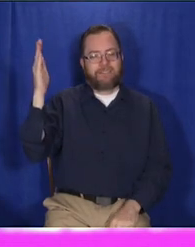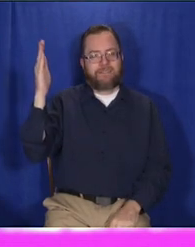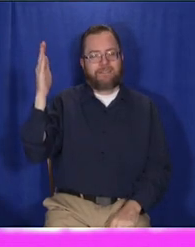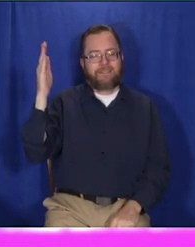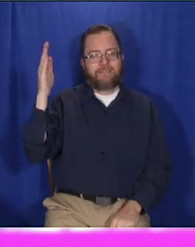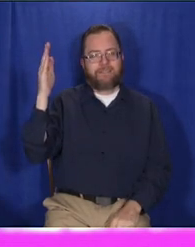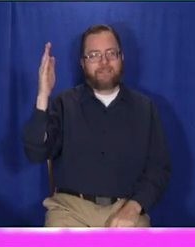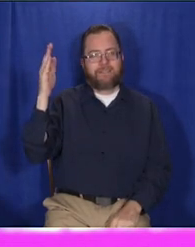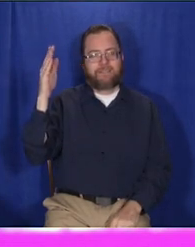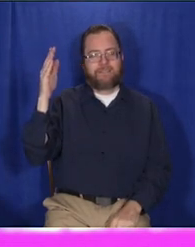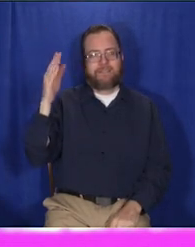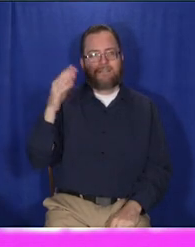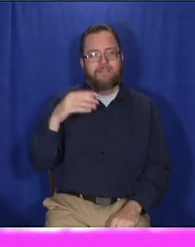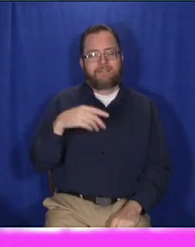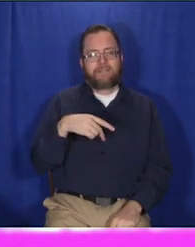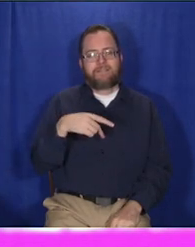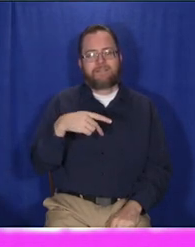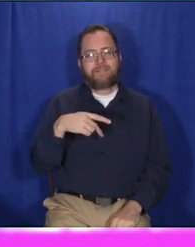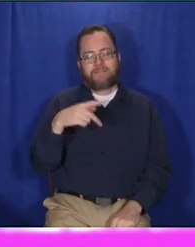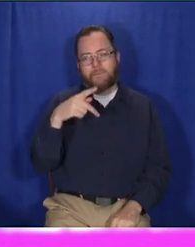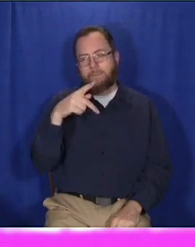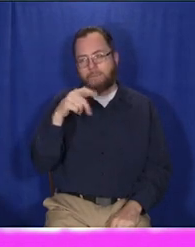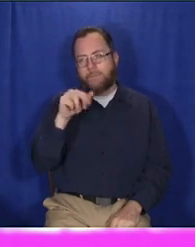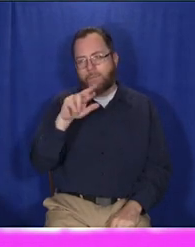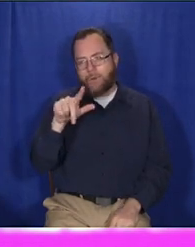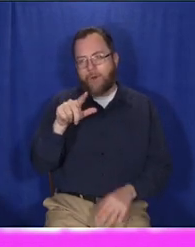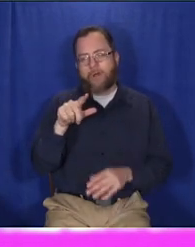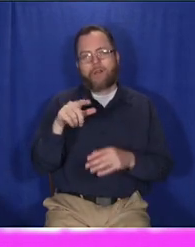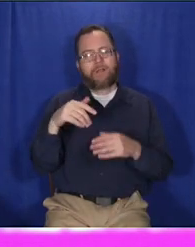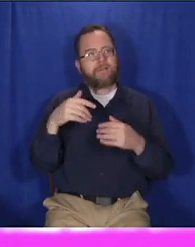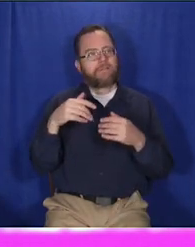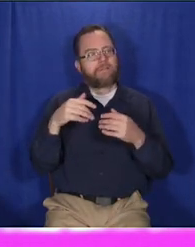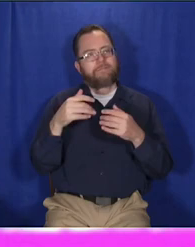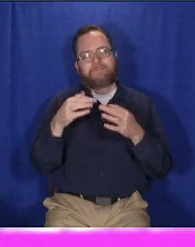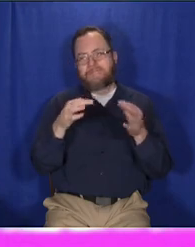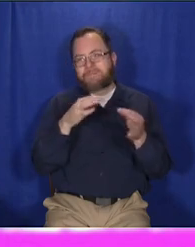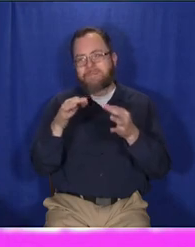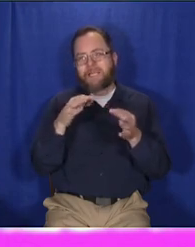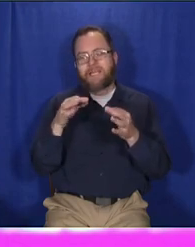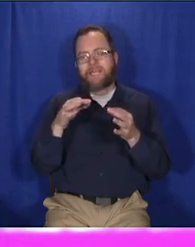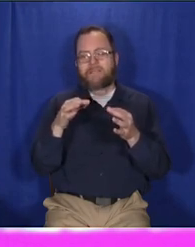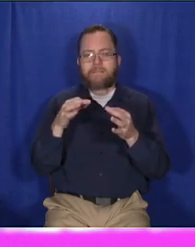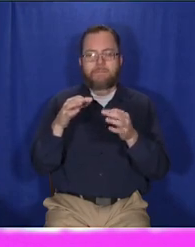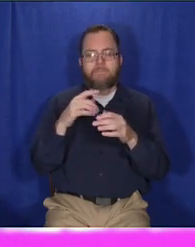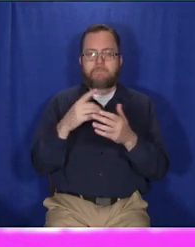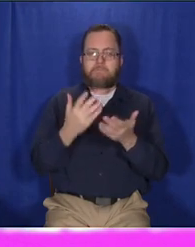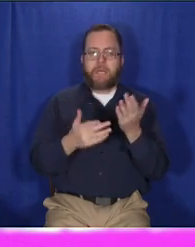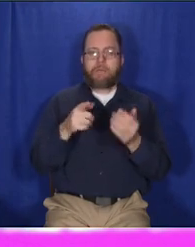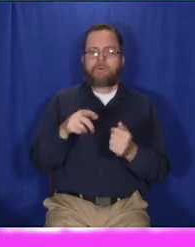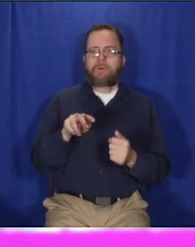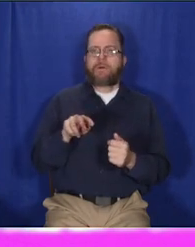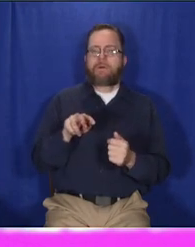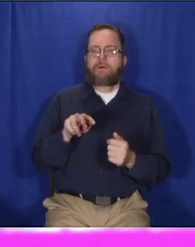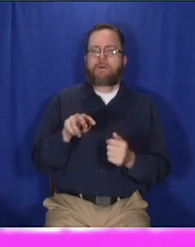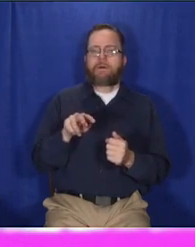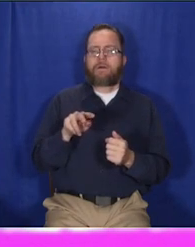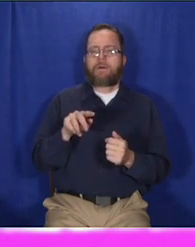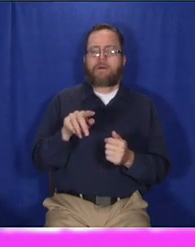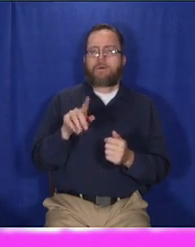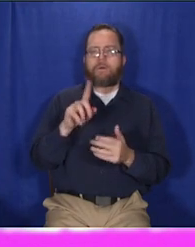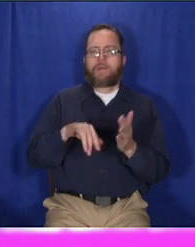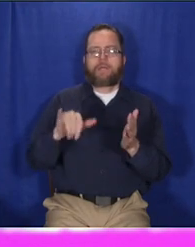either really staggering or really shady. And here's what I mean. Just think about it. Just be honest just for a second. Think